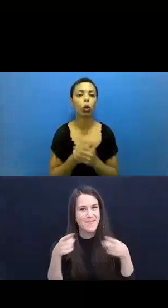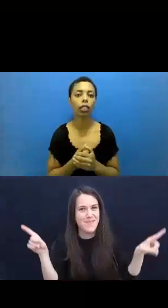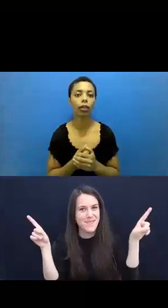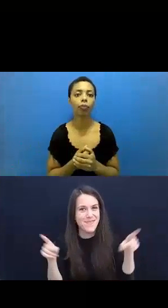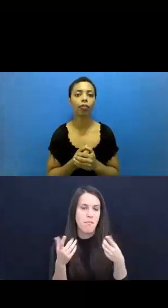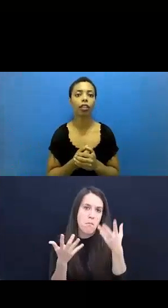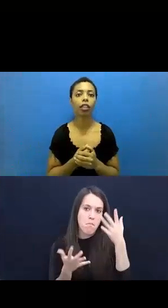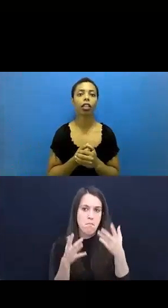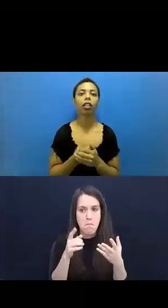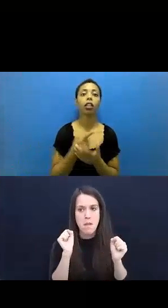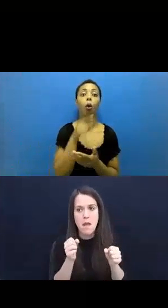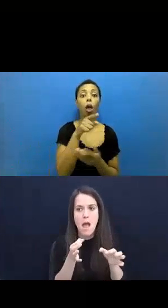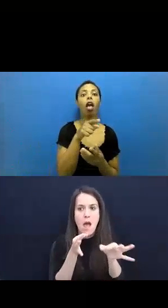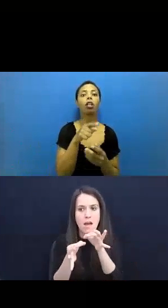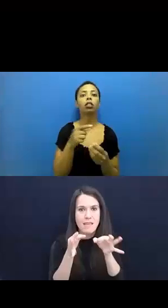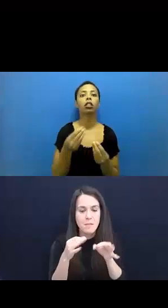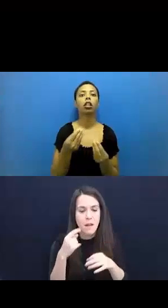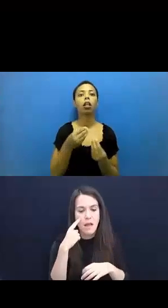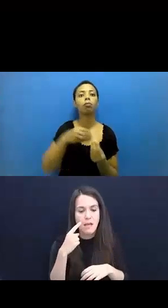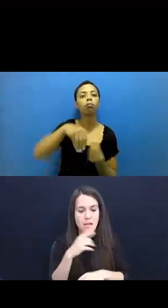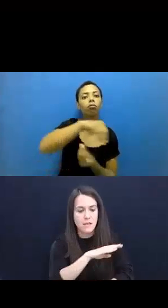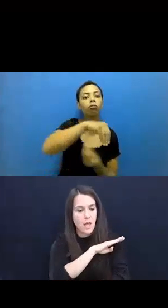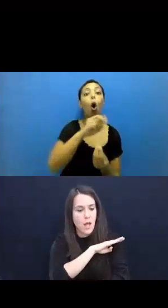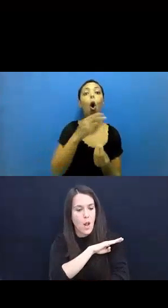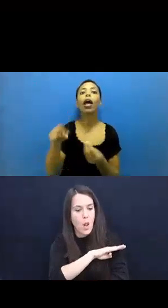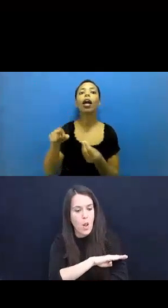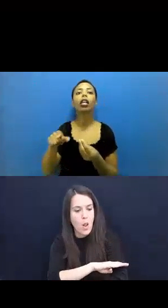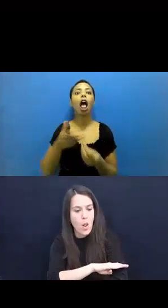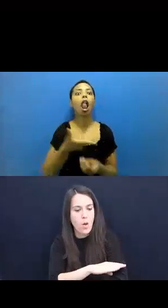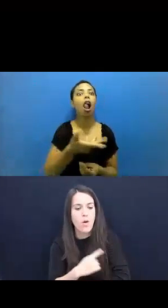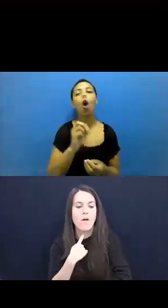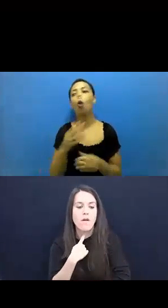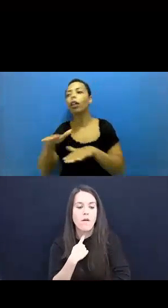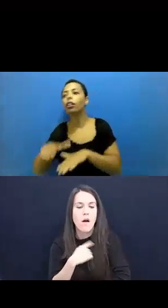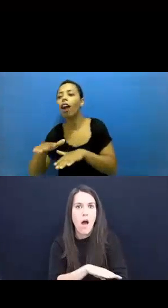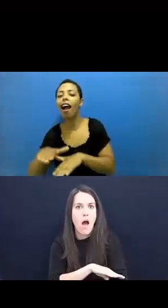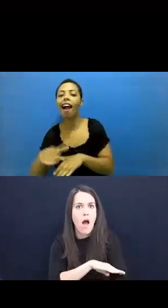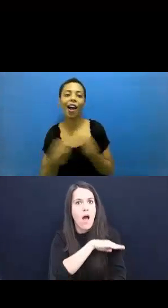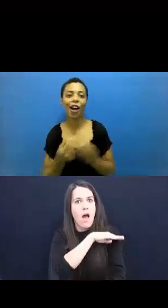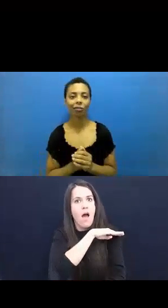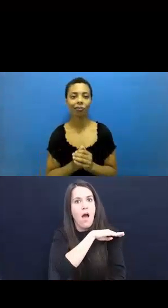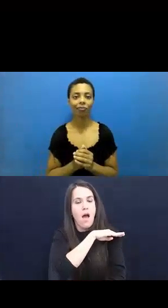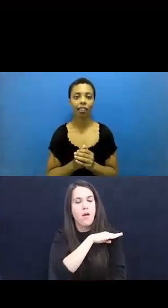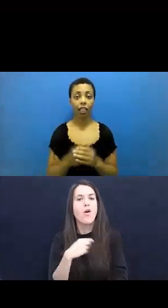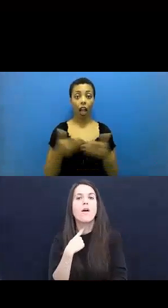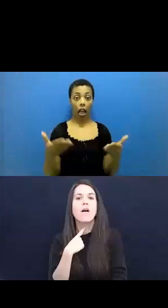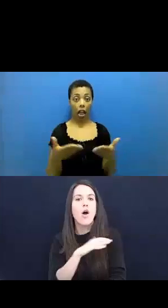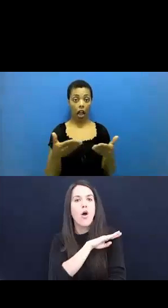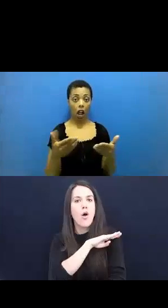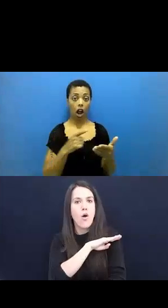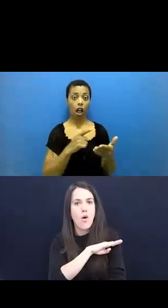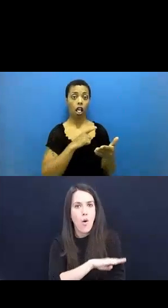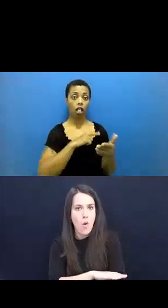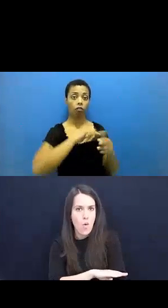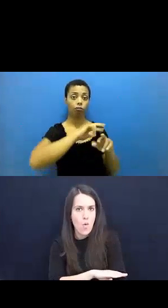and this is low. Now, there's different aspects to this,